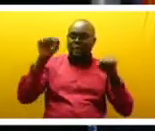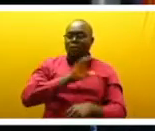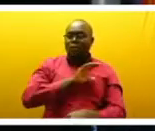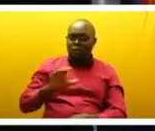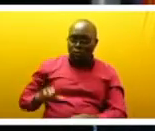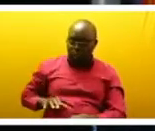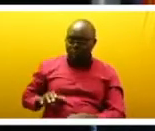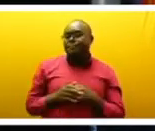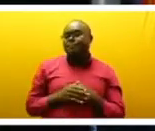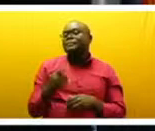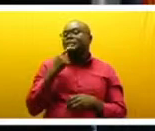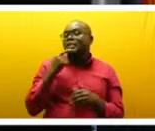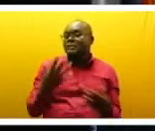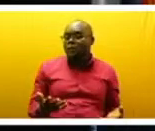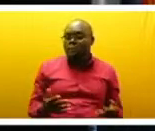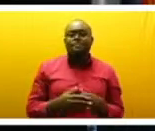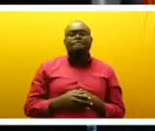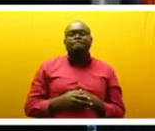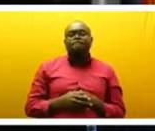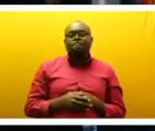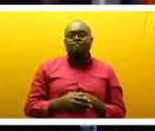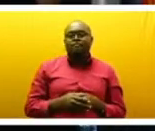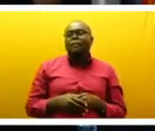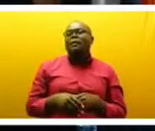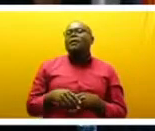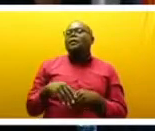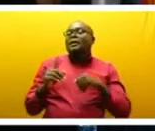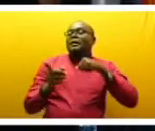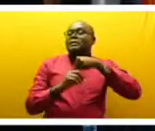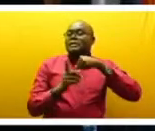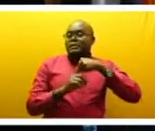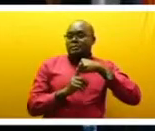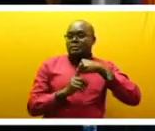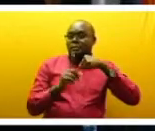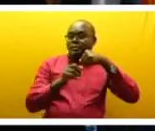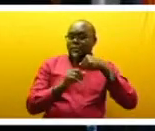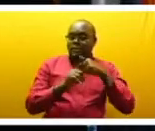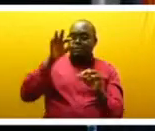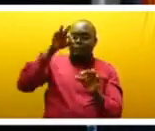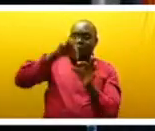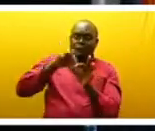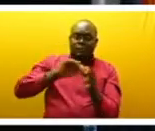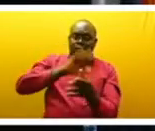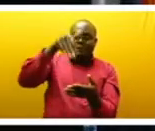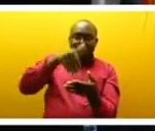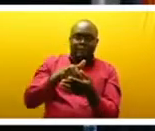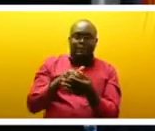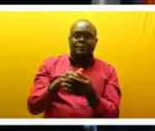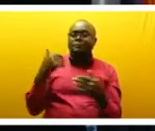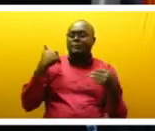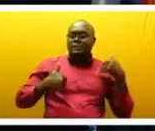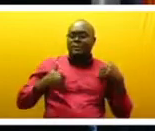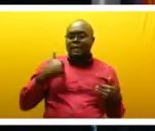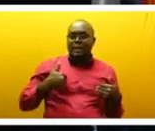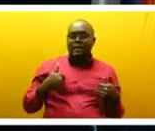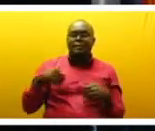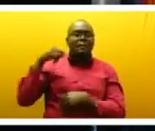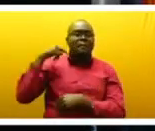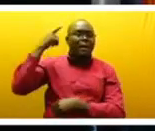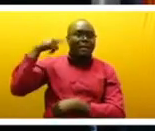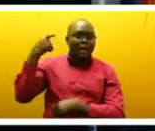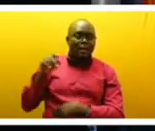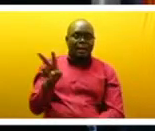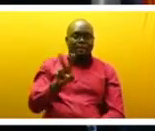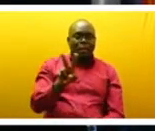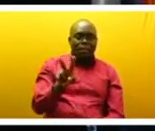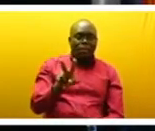commission says that in six polling stations in Starehe and Mathare,